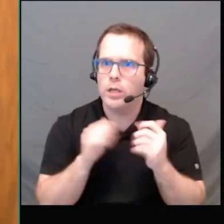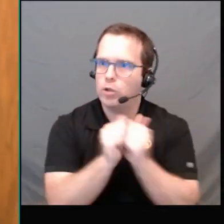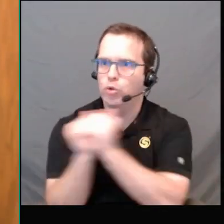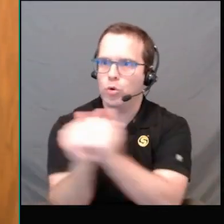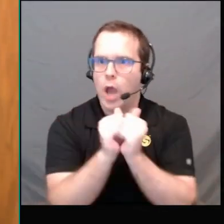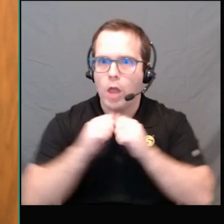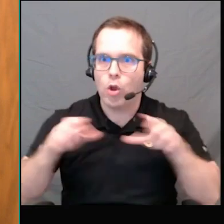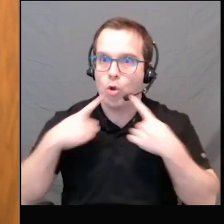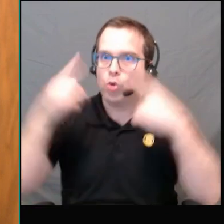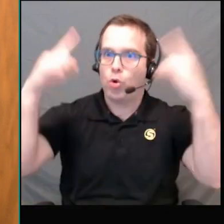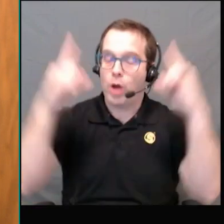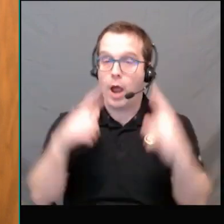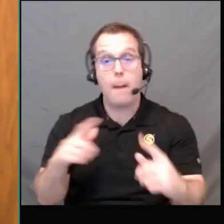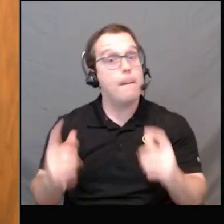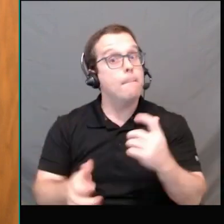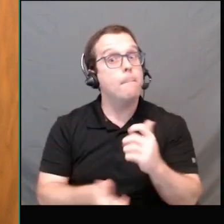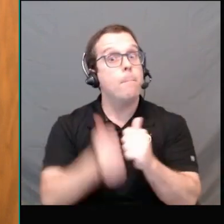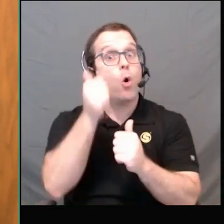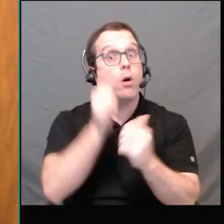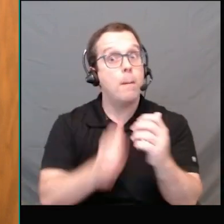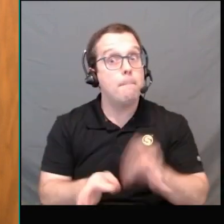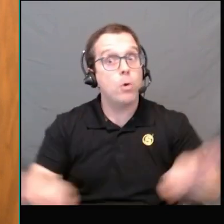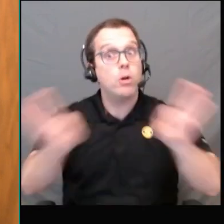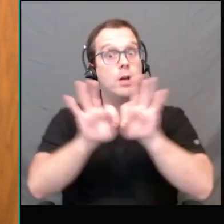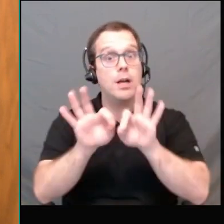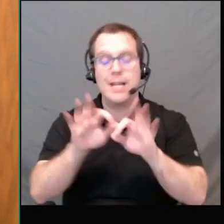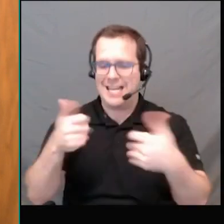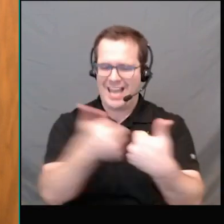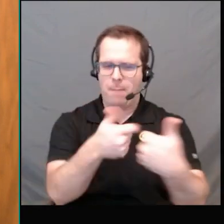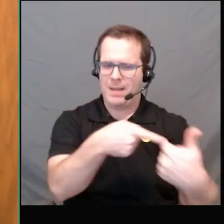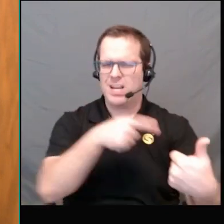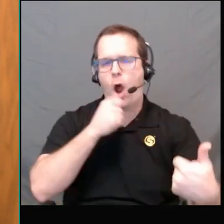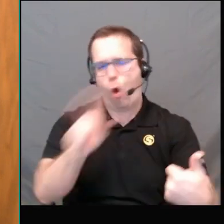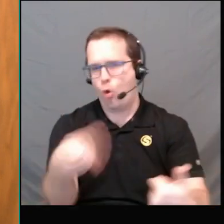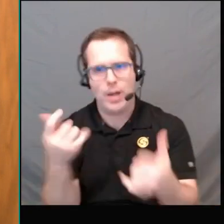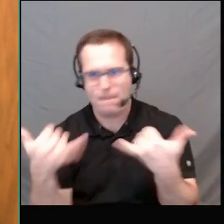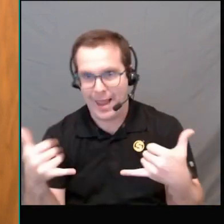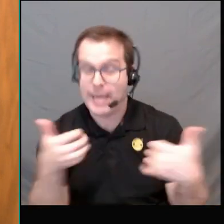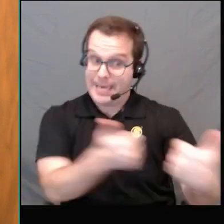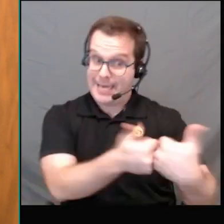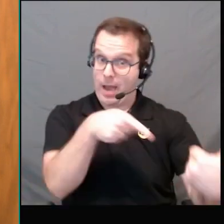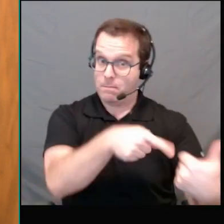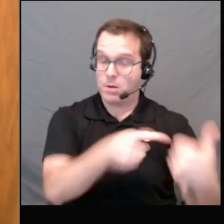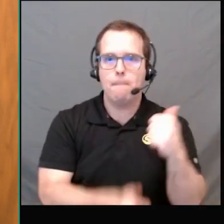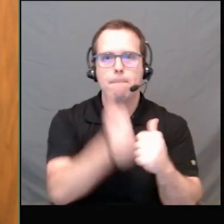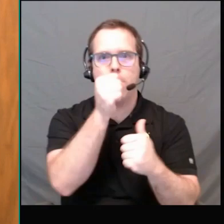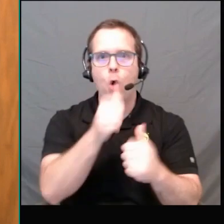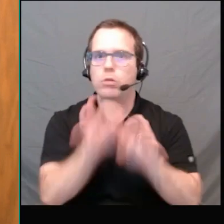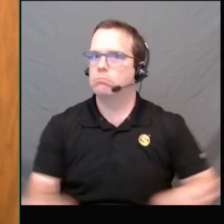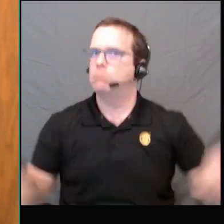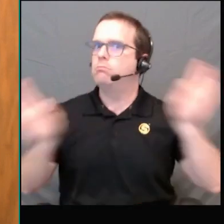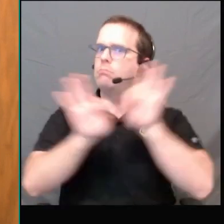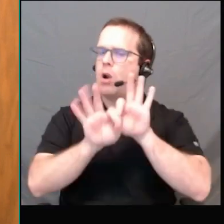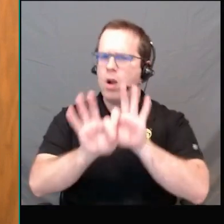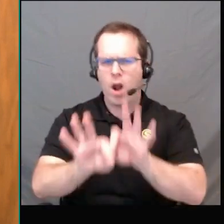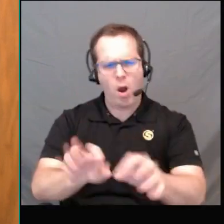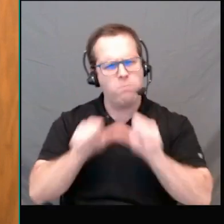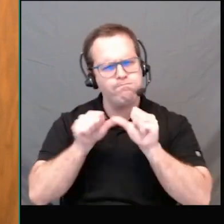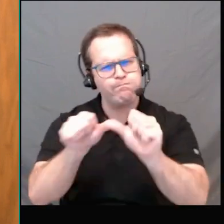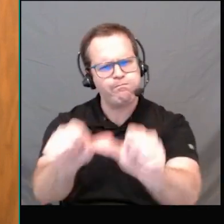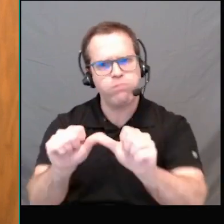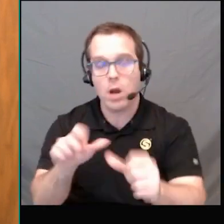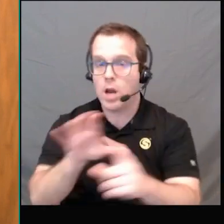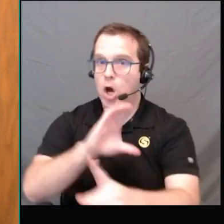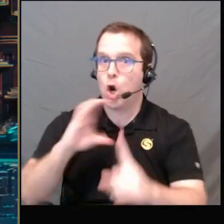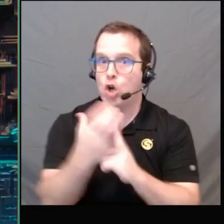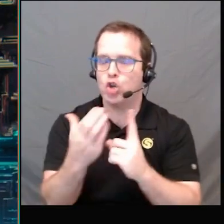the power of gaming extends far beyond play. Games are the most relevant, prevalent and culturally significant form of